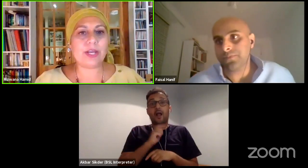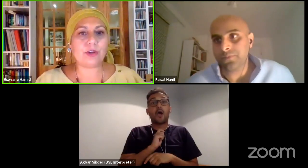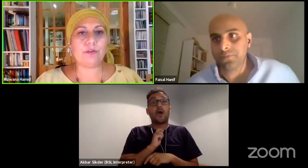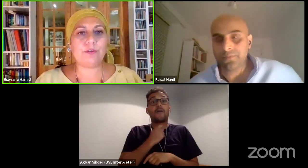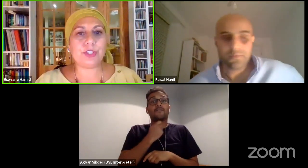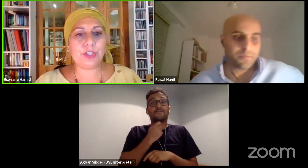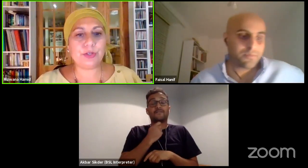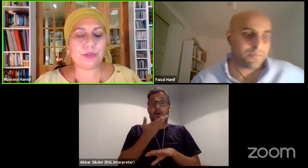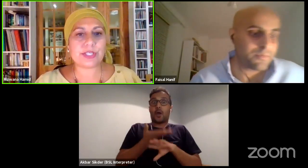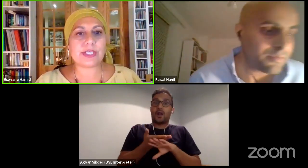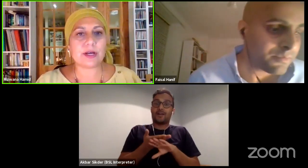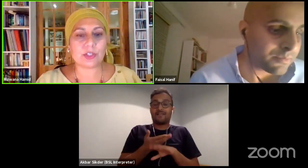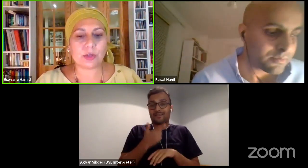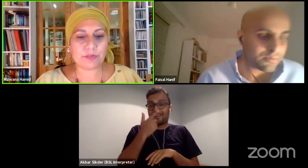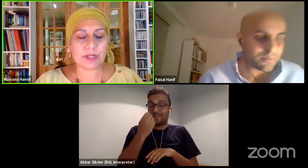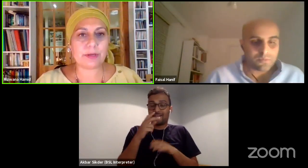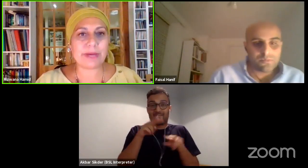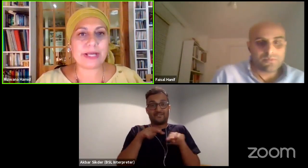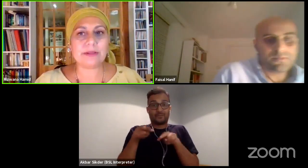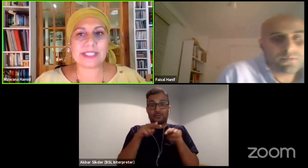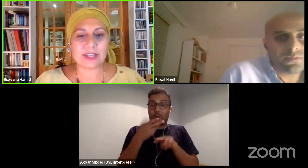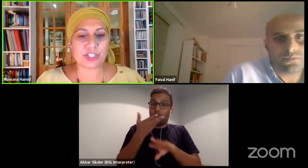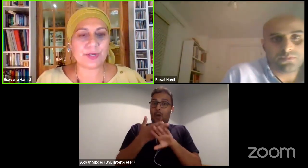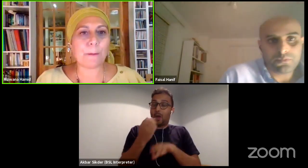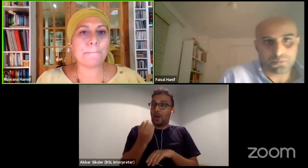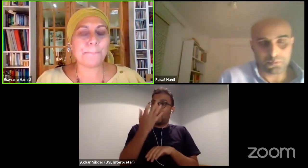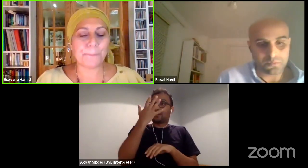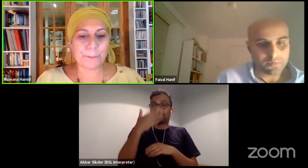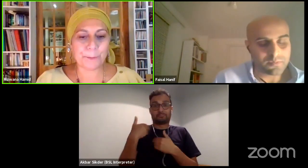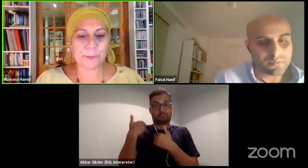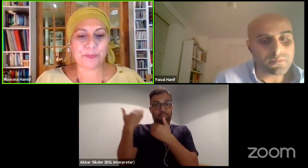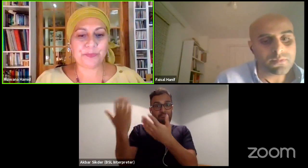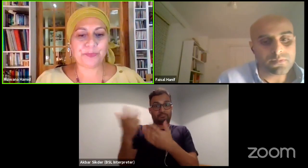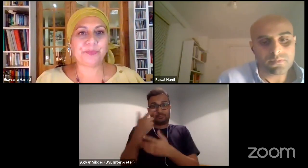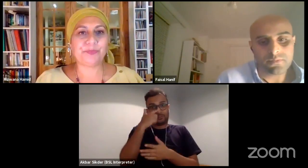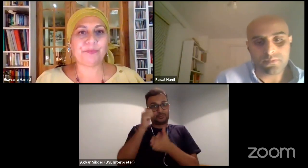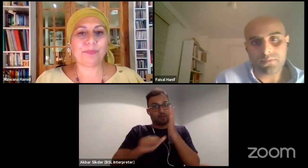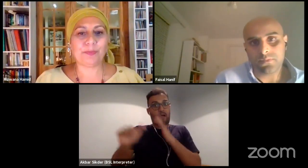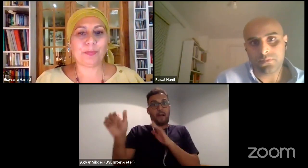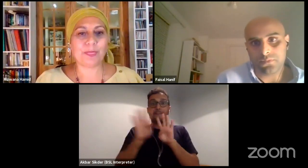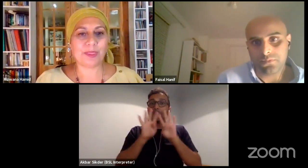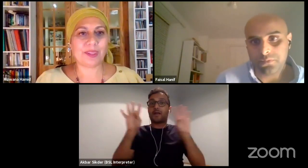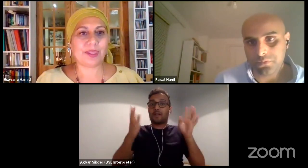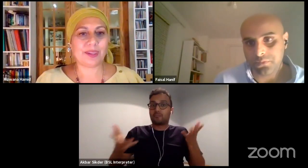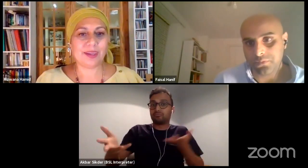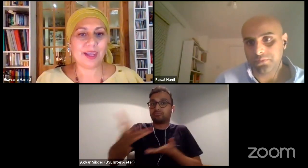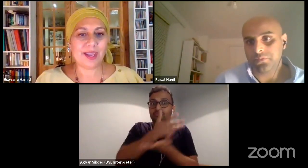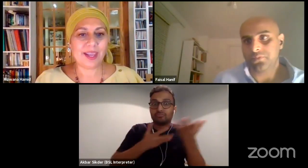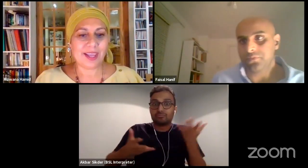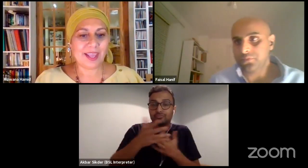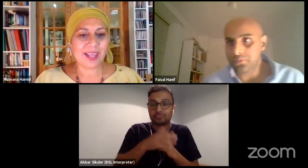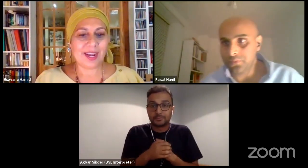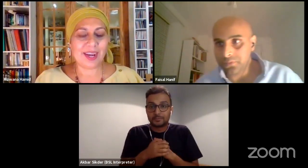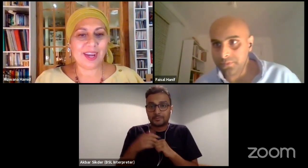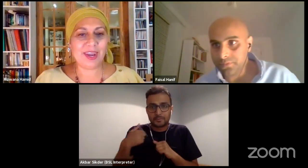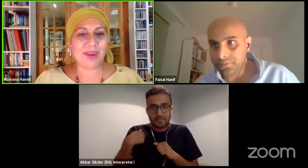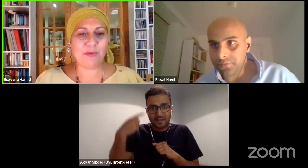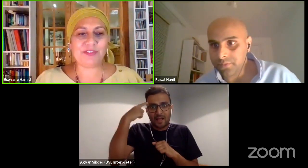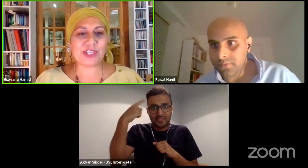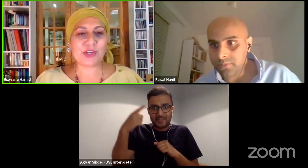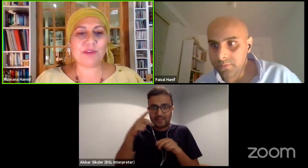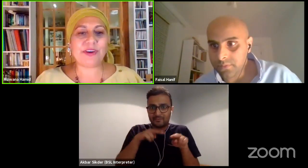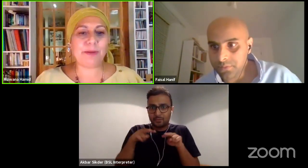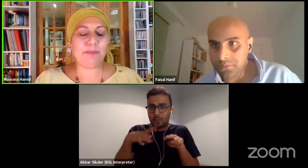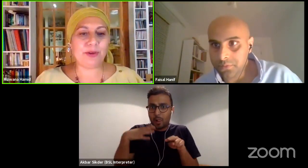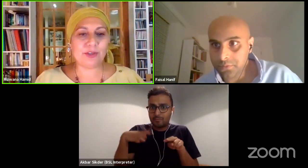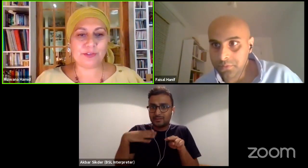going to hand over to you to start off the panel discussion. I think my video is on, but I don't know why it has. We've